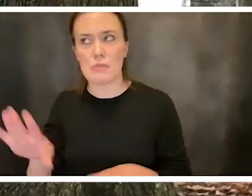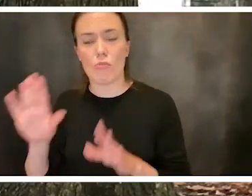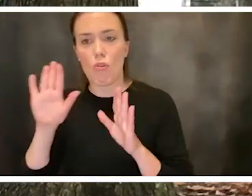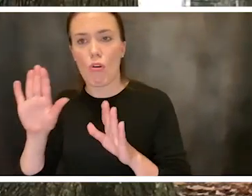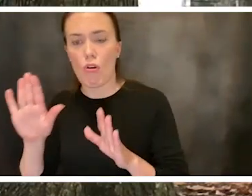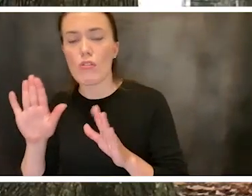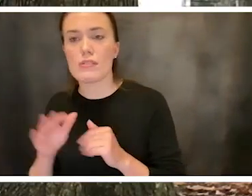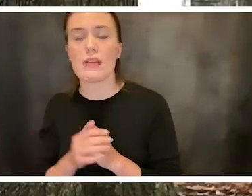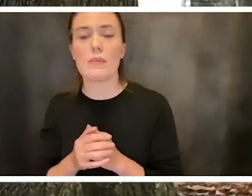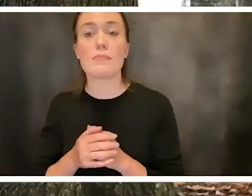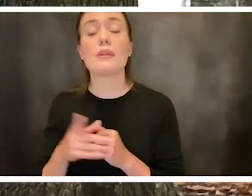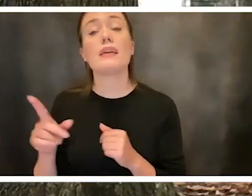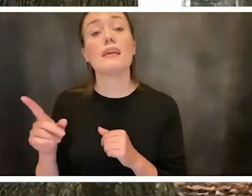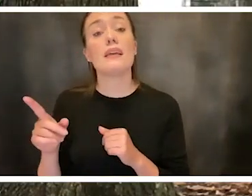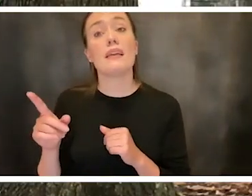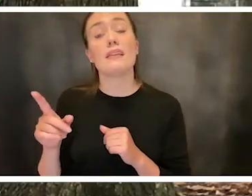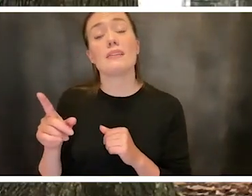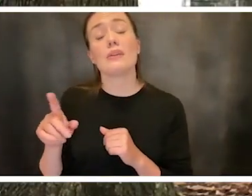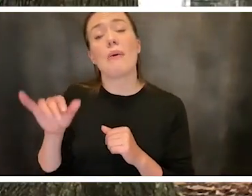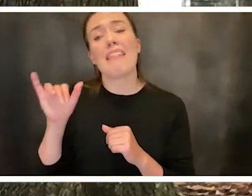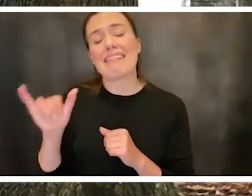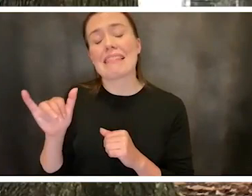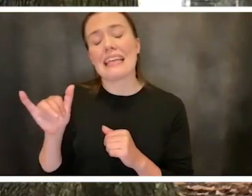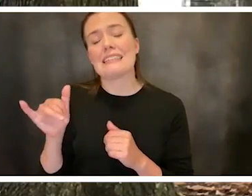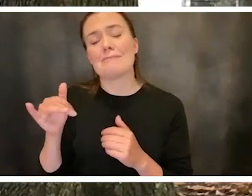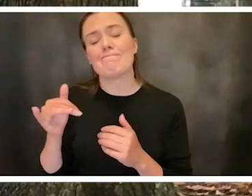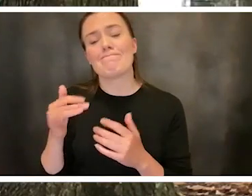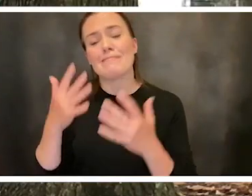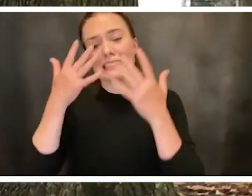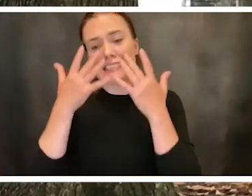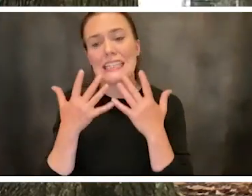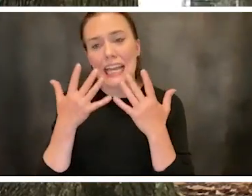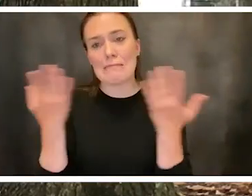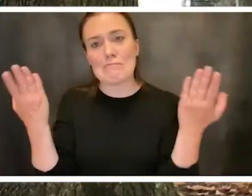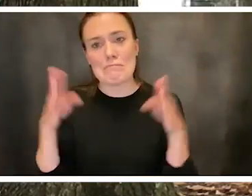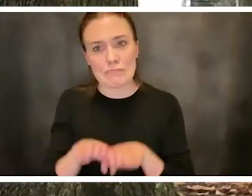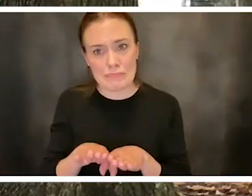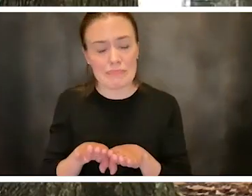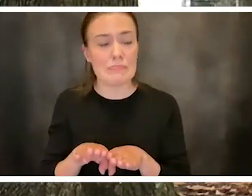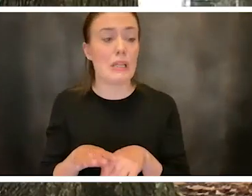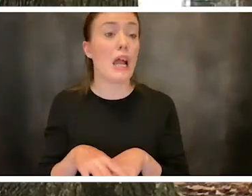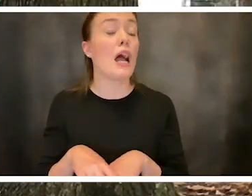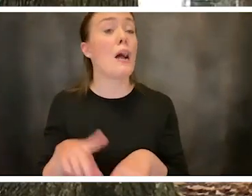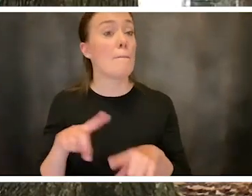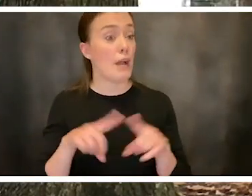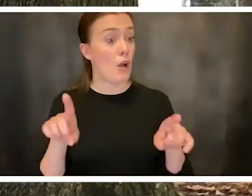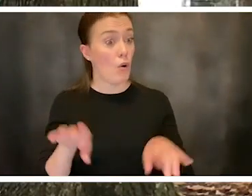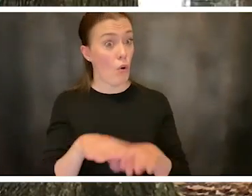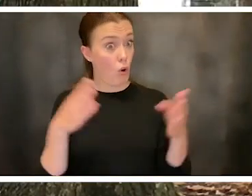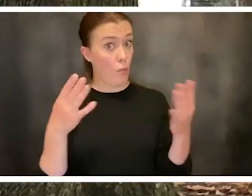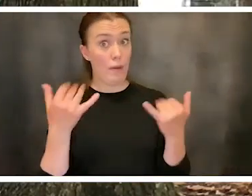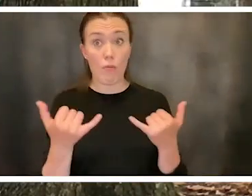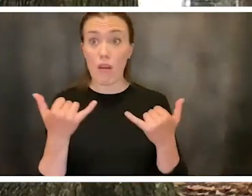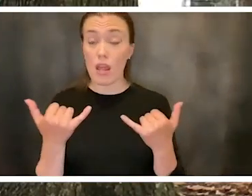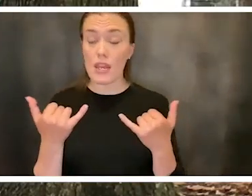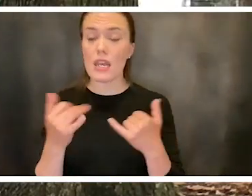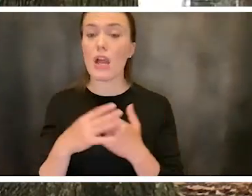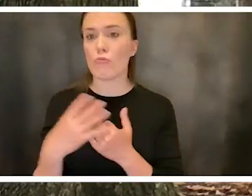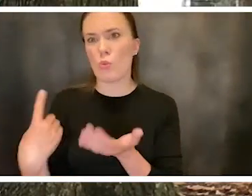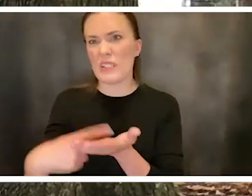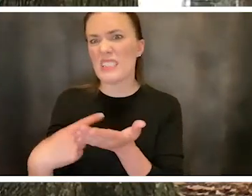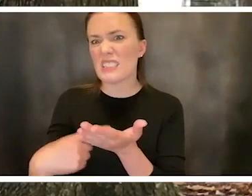around. So that was probably the most painful of me to go. Yeah. But I will say, open-wise now, we had spoke off-camera about Labyrinth.